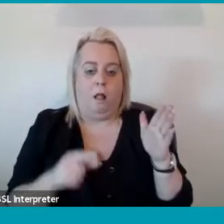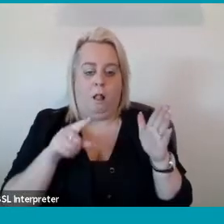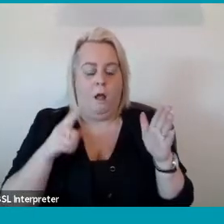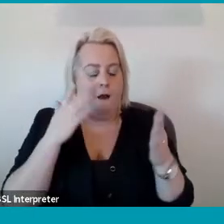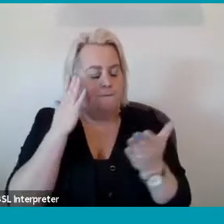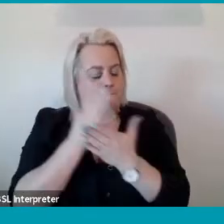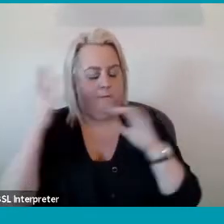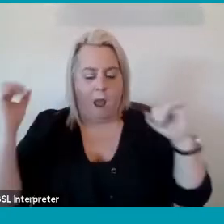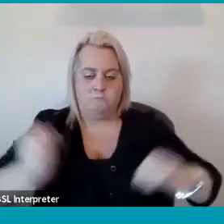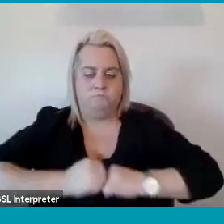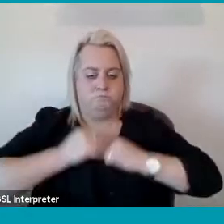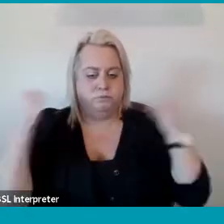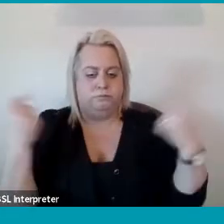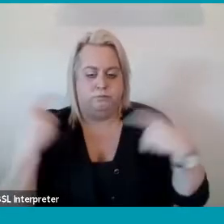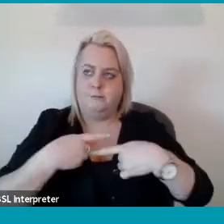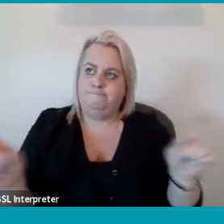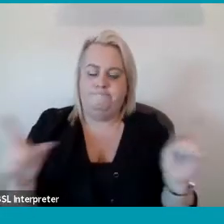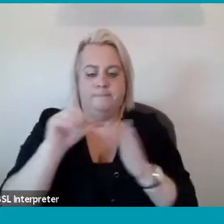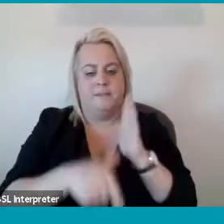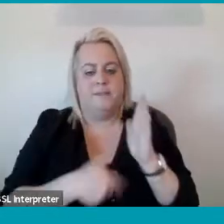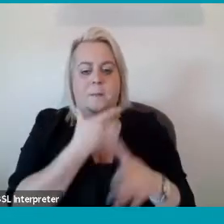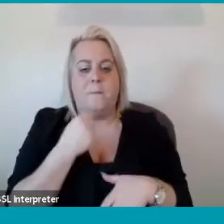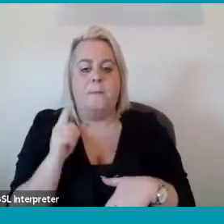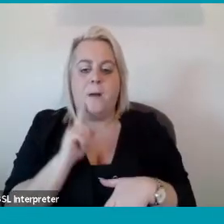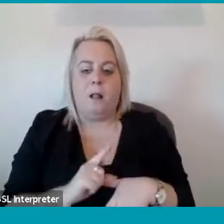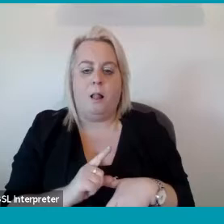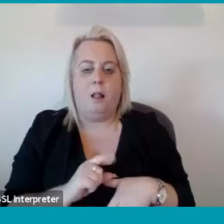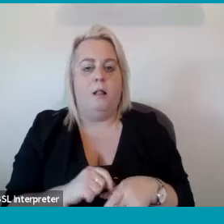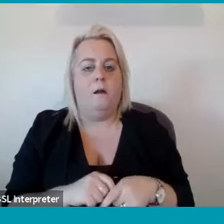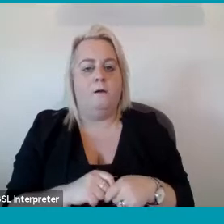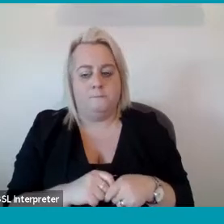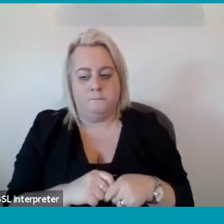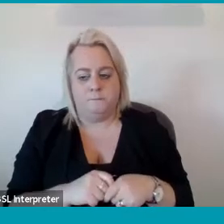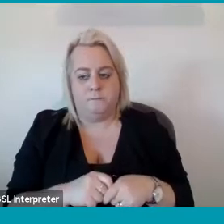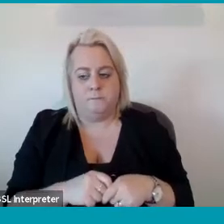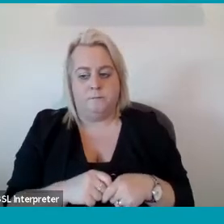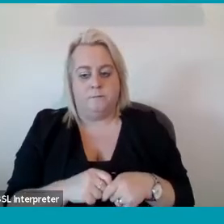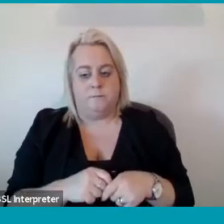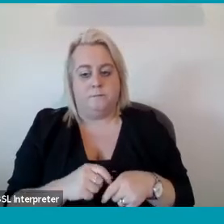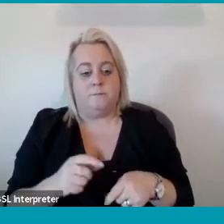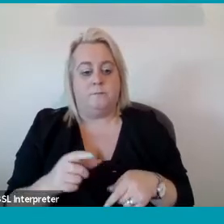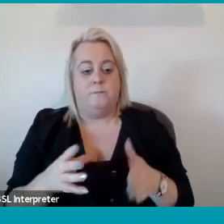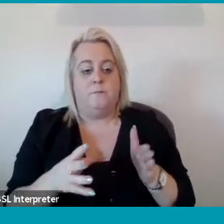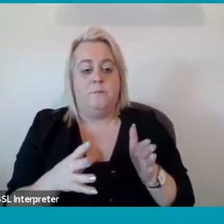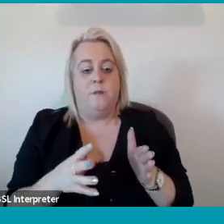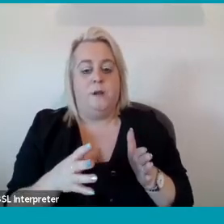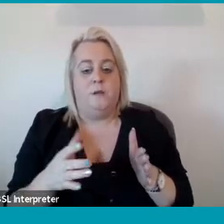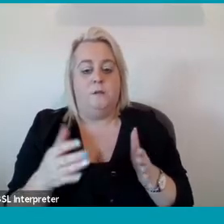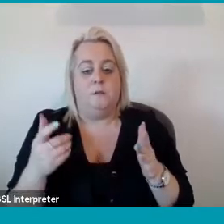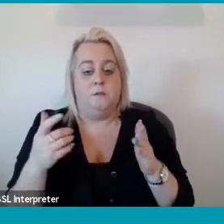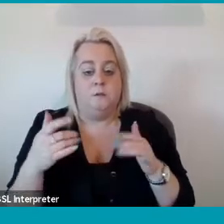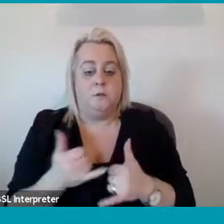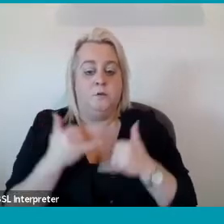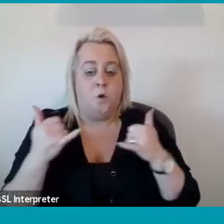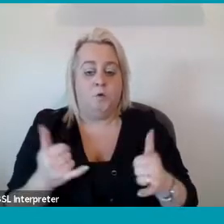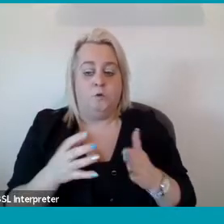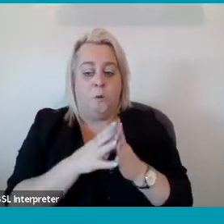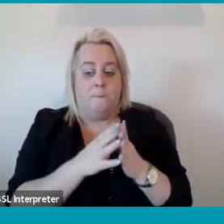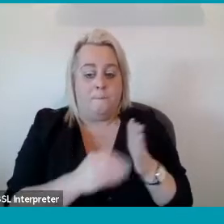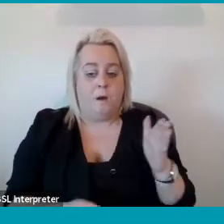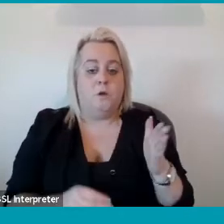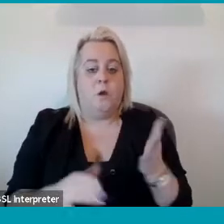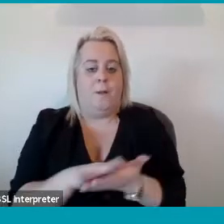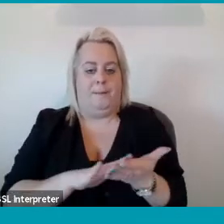disabled people because it means that all of a sudden we're not seen to be the problem. And for many of us, we've